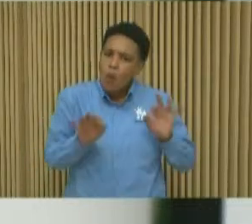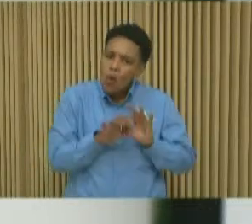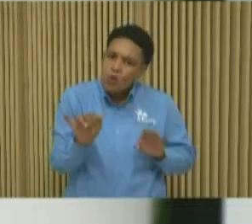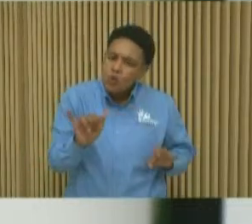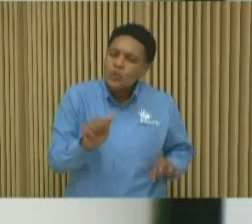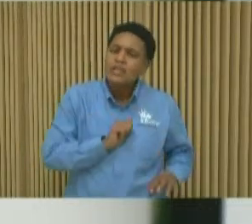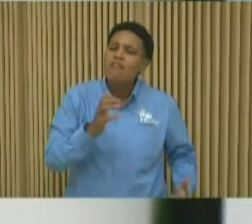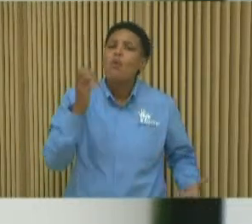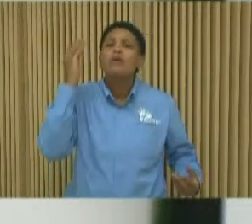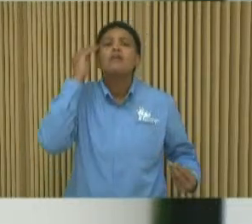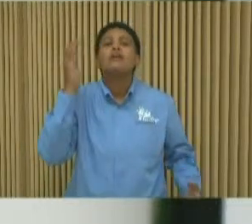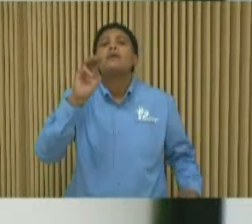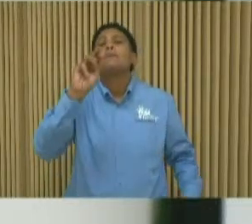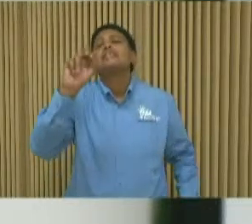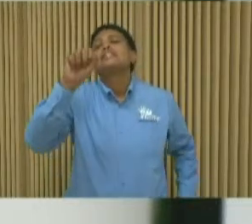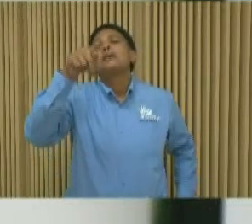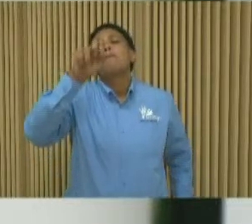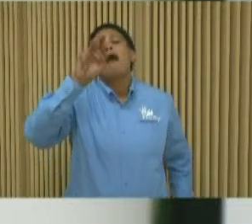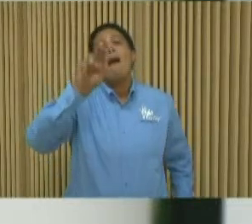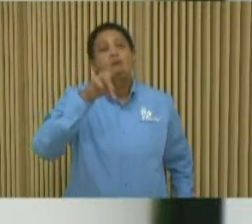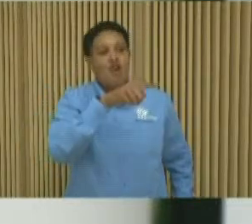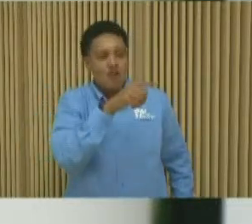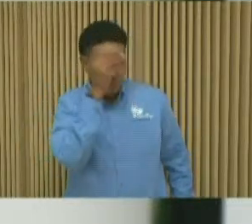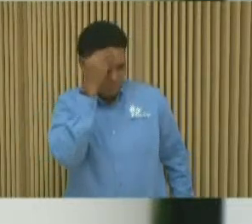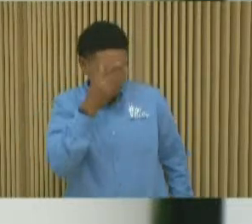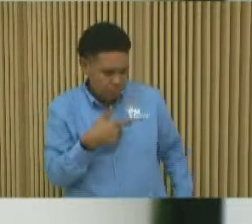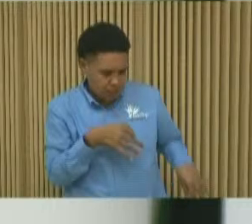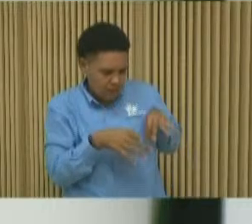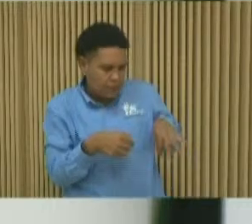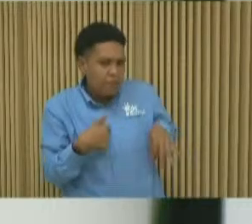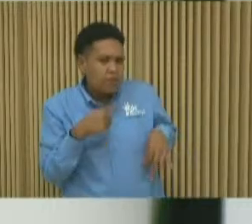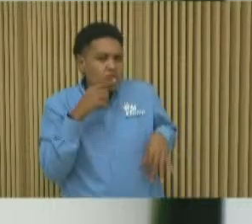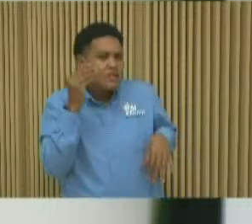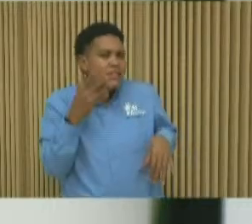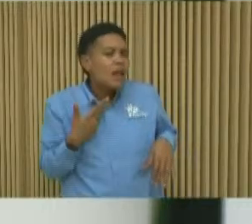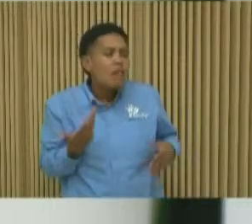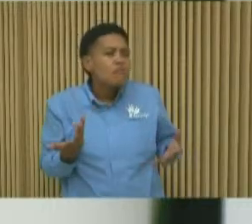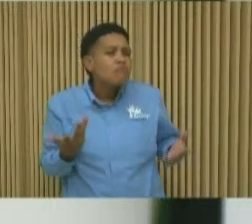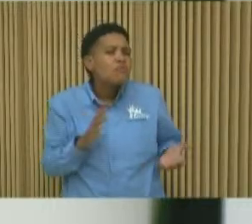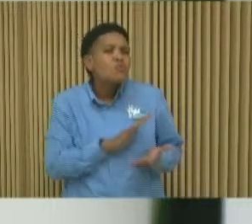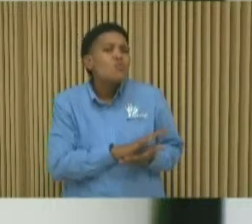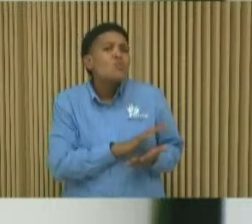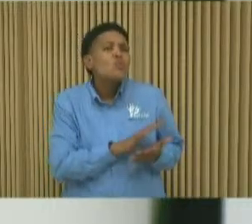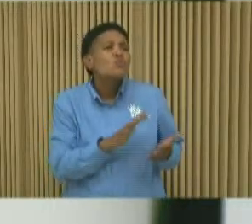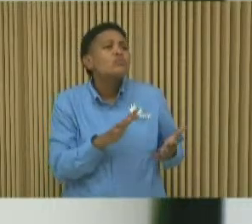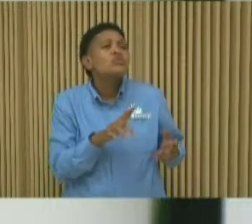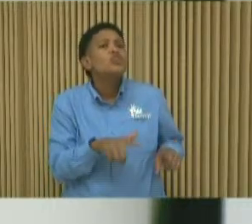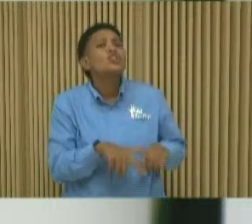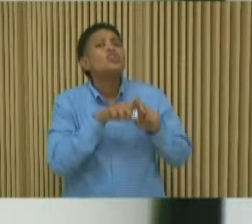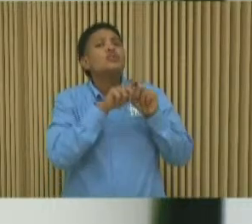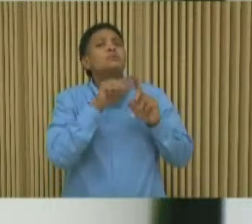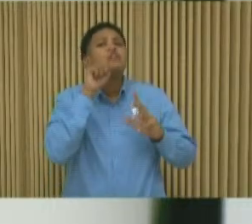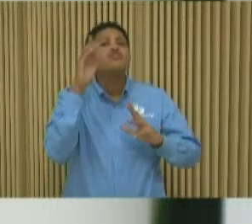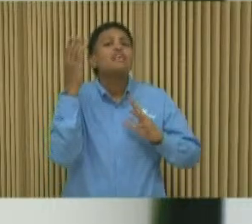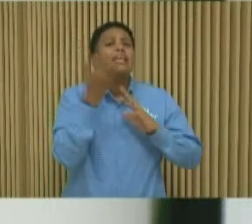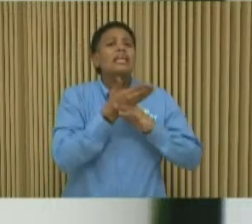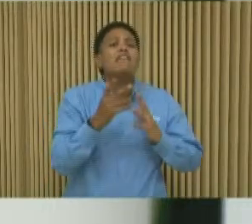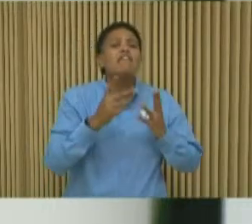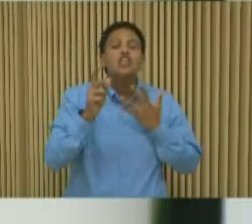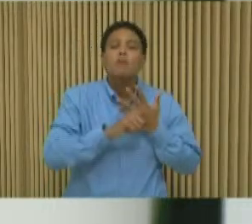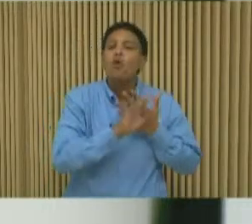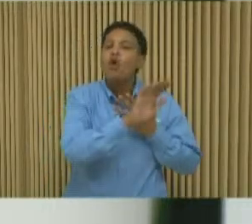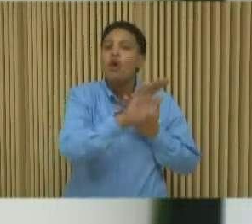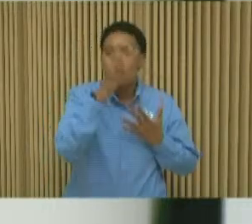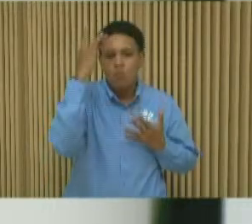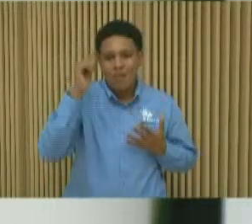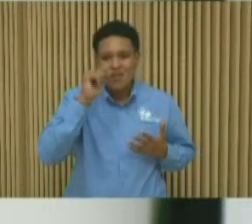So I would like Mrs. Palmer to actually, explain to me or tell us about the school suspension intervention program,